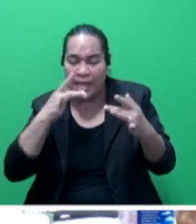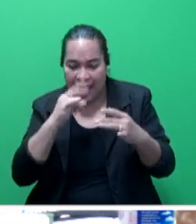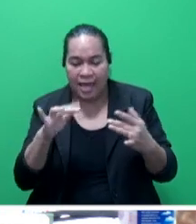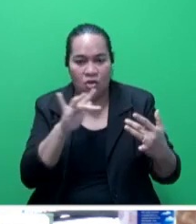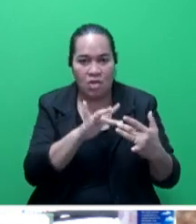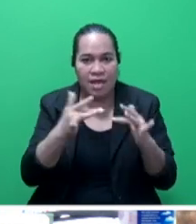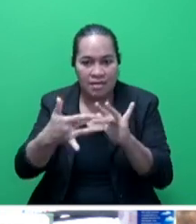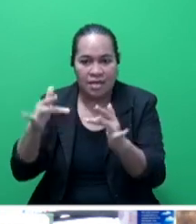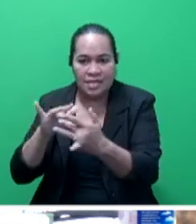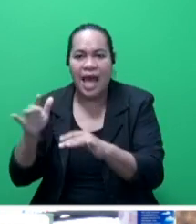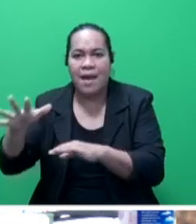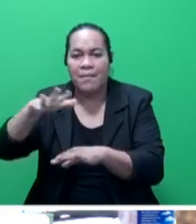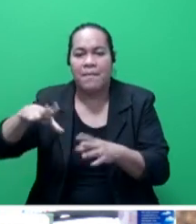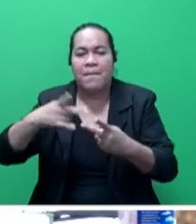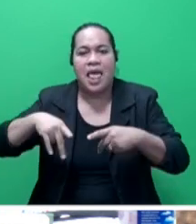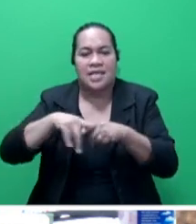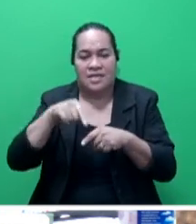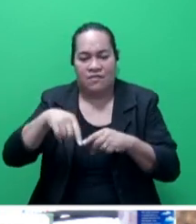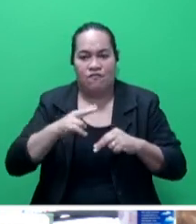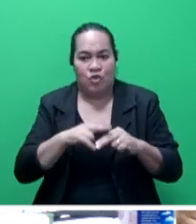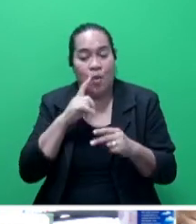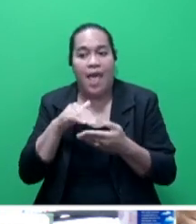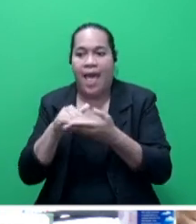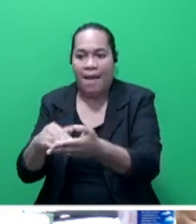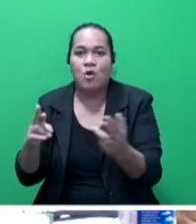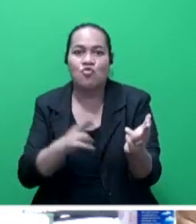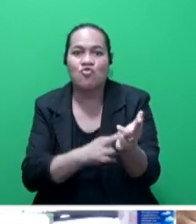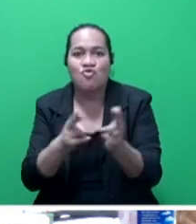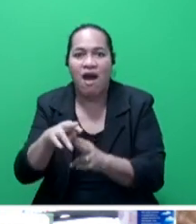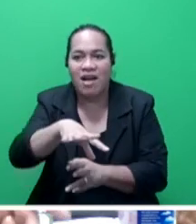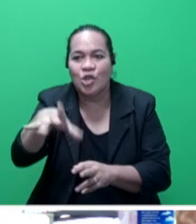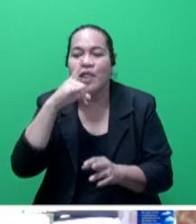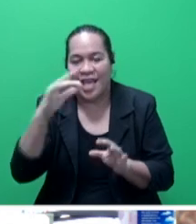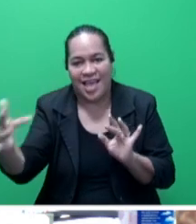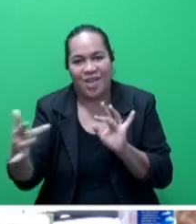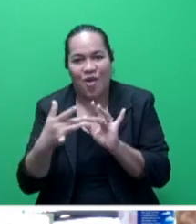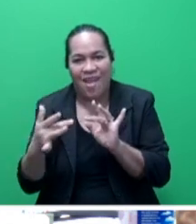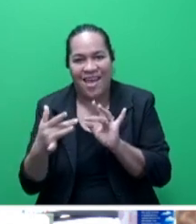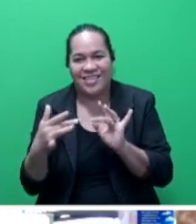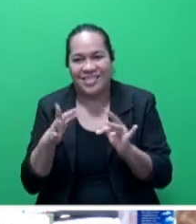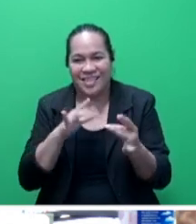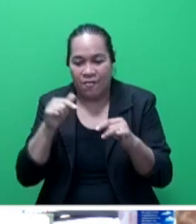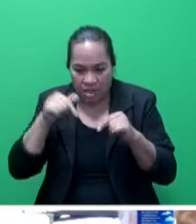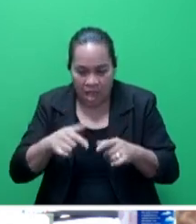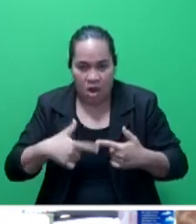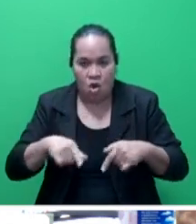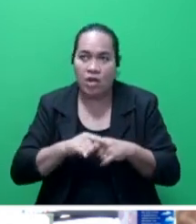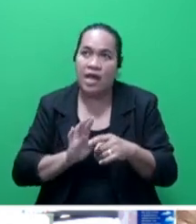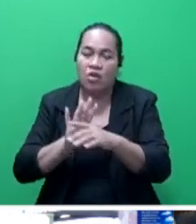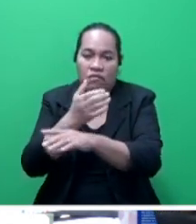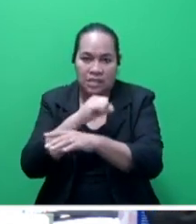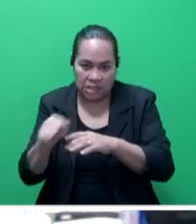or poorly connected areas, which will be a big boost to the rural economies in connecting Fijians locally and abroad. Mr. Speaker, sir, in order